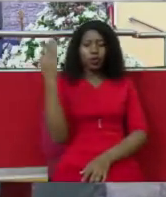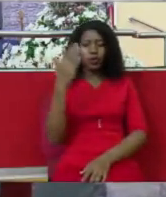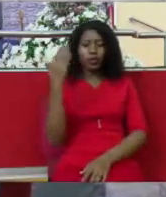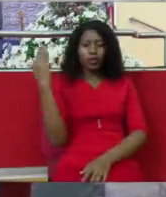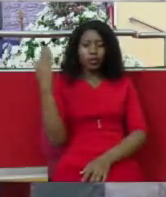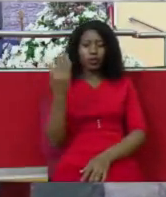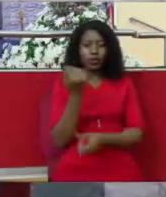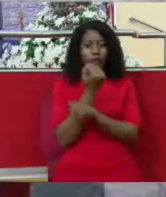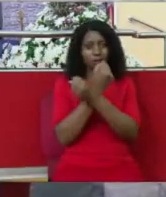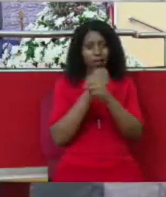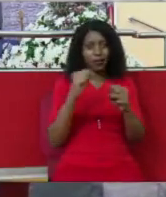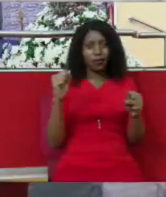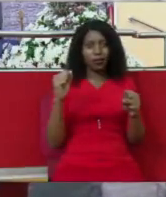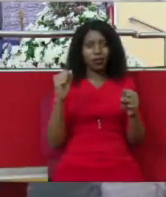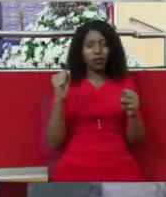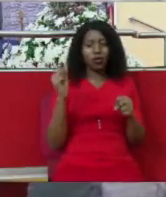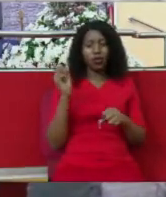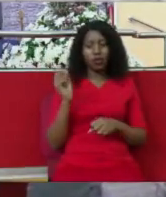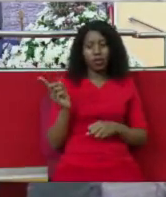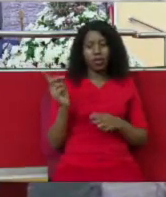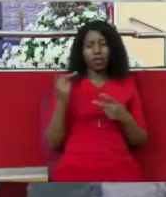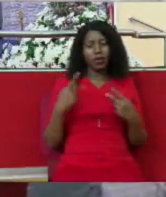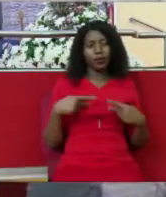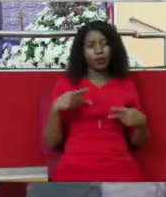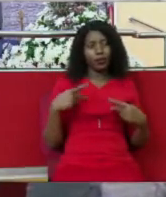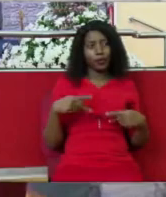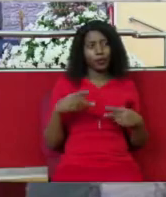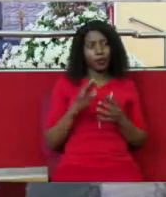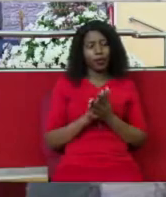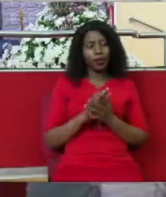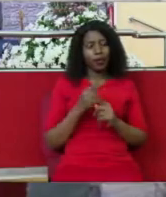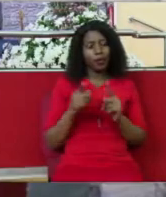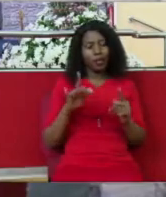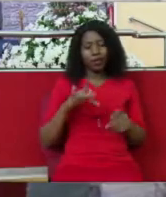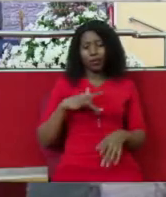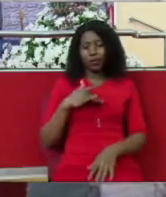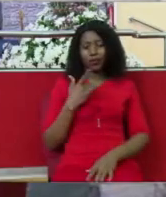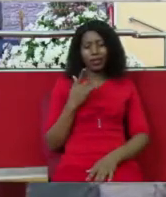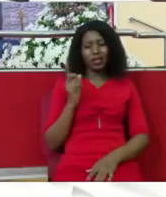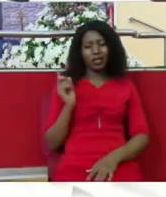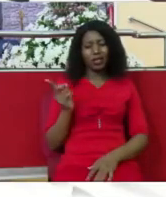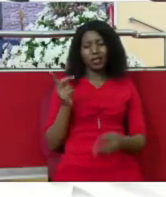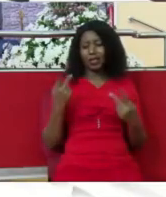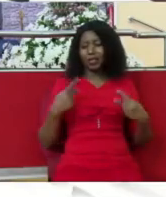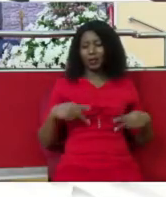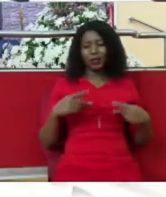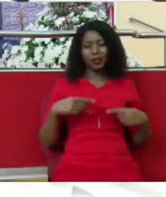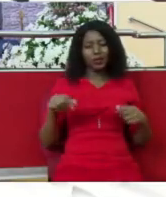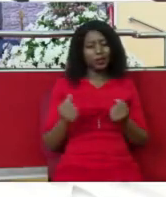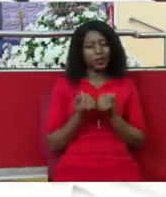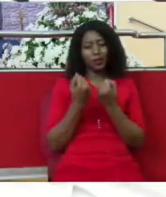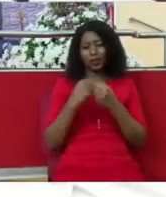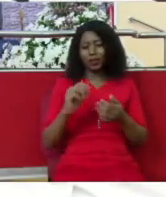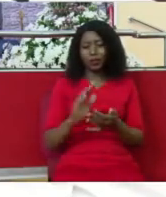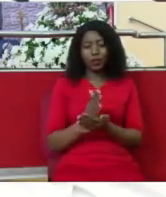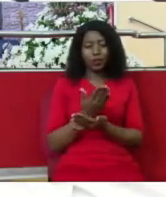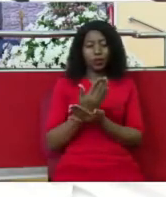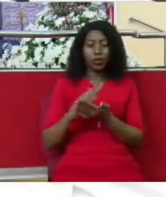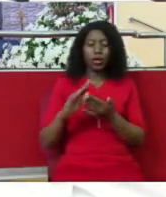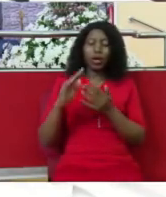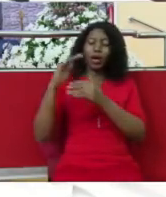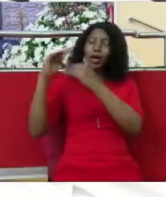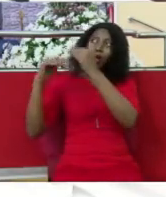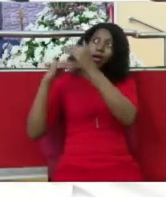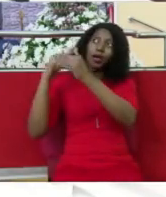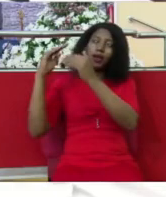Mungu anakuambia uende ukawahubirie wokovu. And you're feeling like these people, we cannot share heaven together with them. Na unajihisi ya kwamba huyu mtu hatuwezi